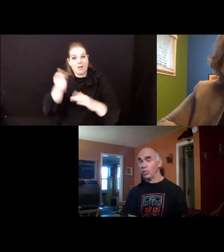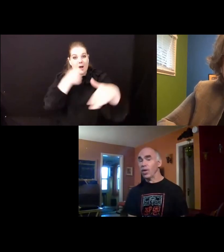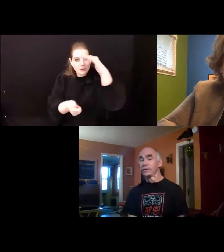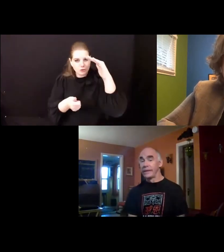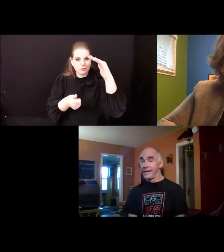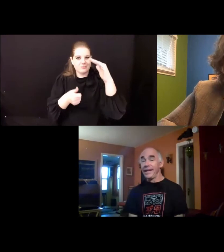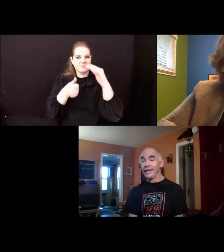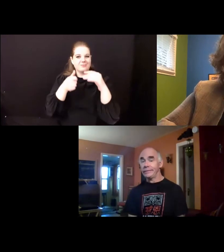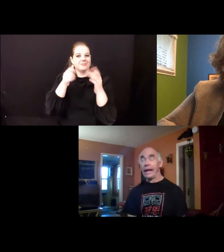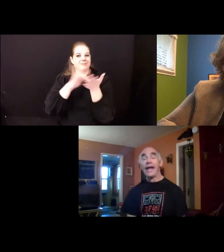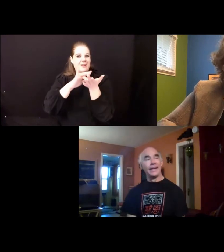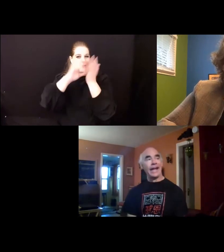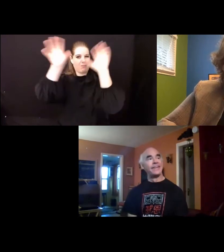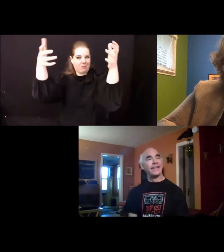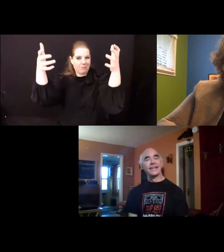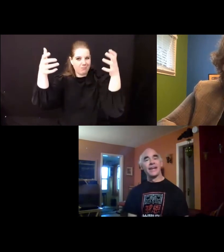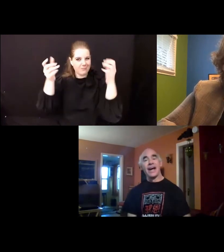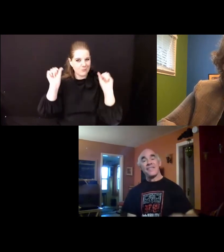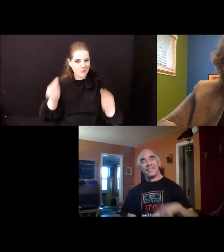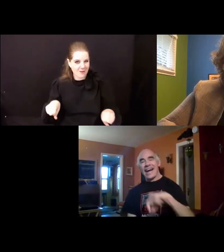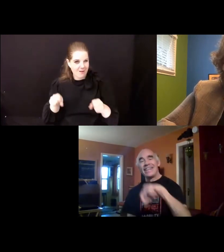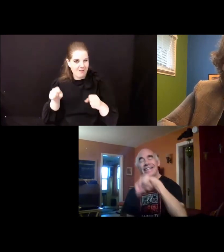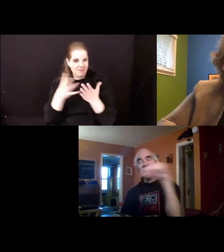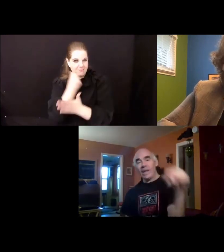can work in. And I think